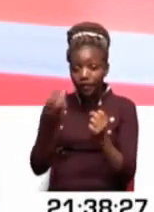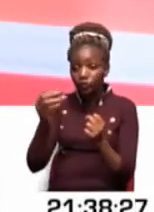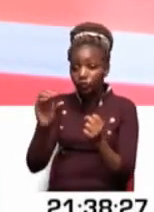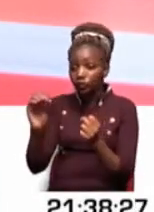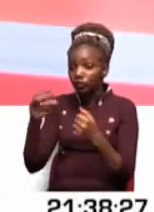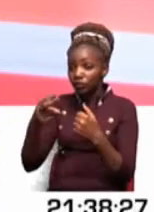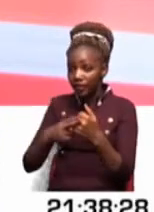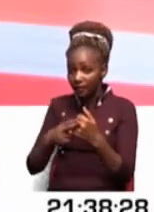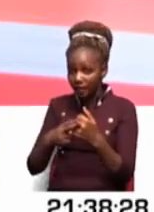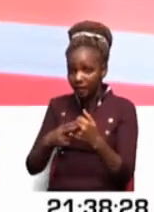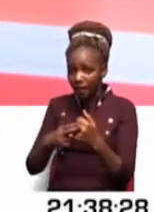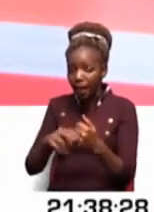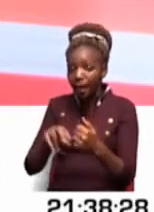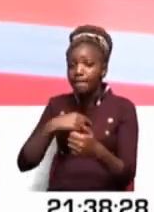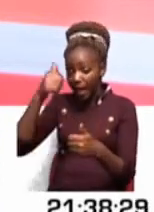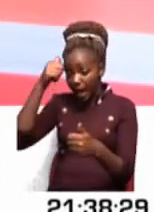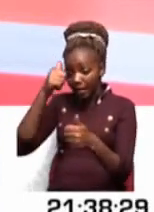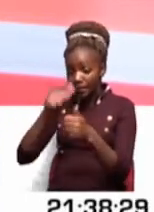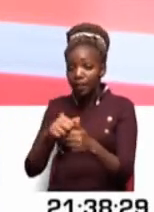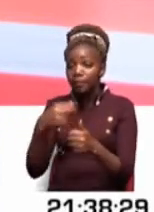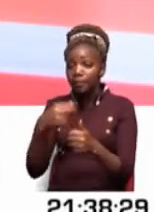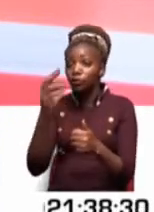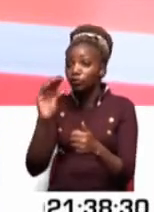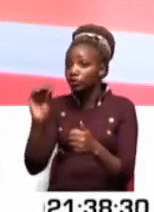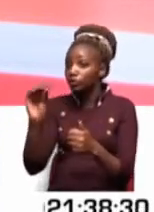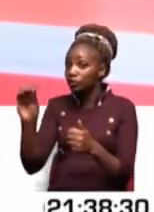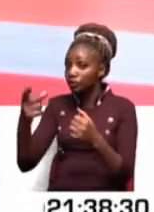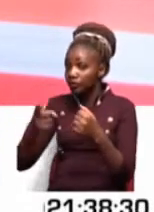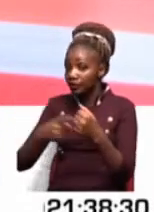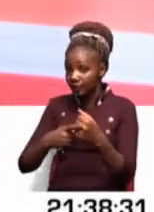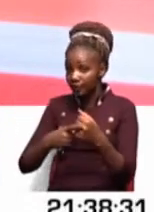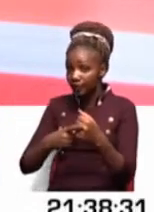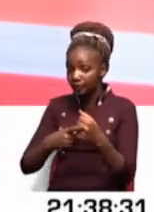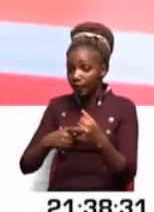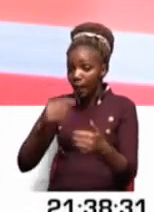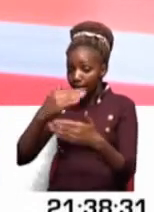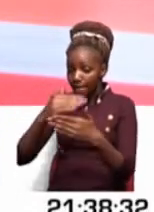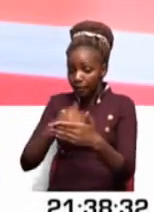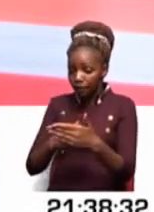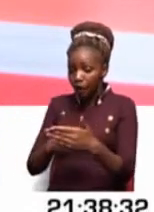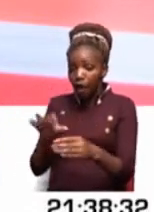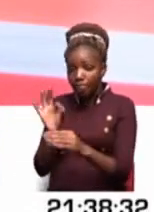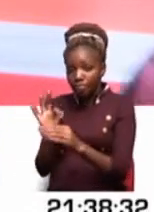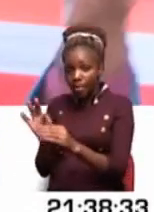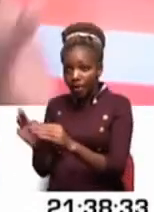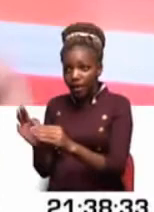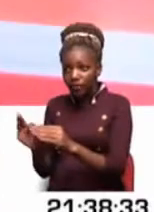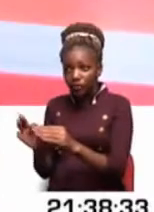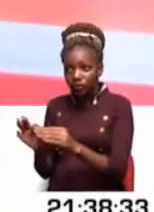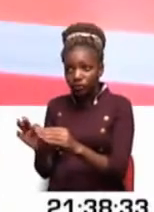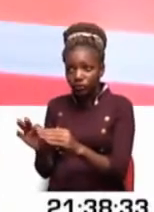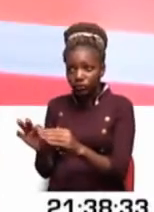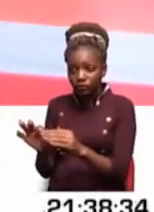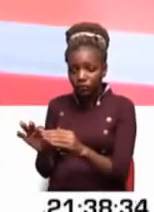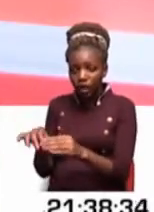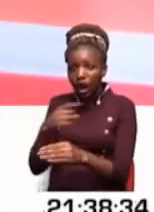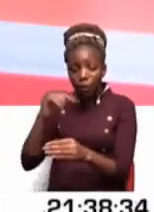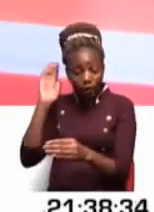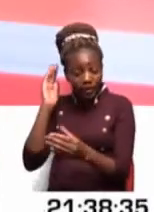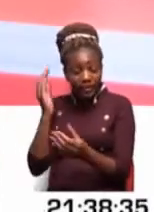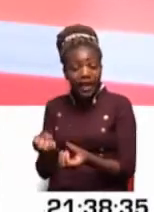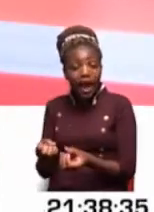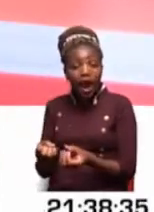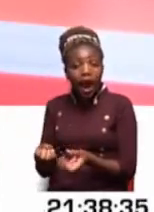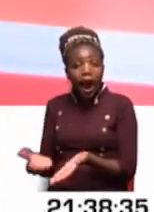I remember 2006, before we went for these 2007 elections, there was the growth was almost at 7%.